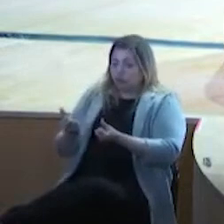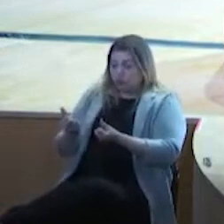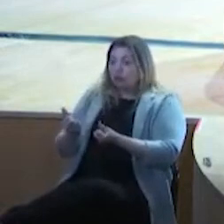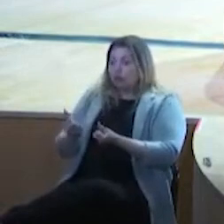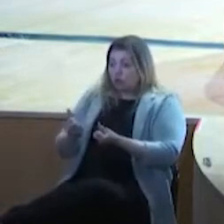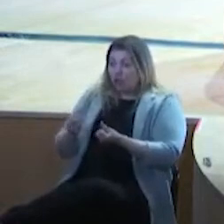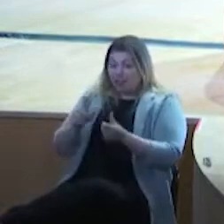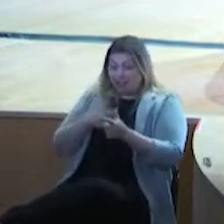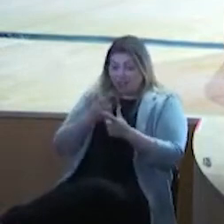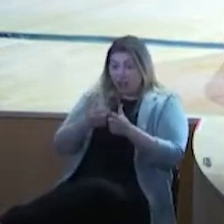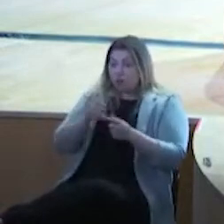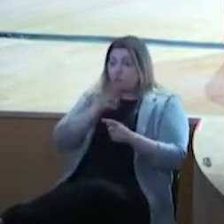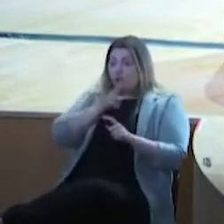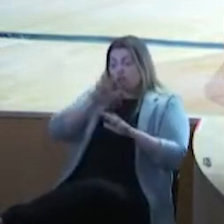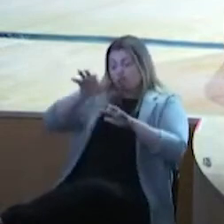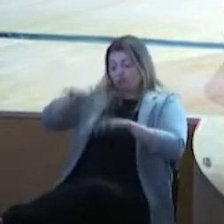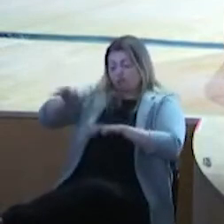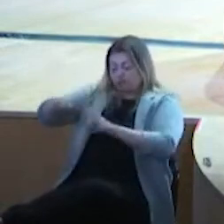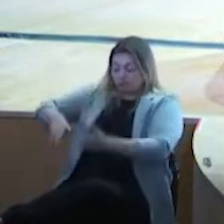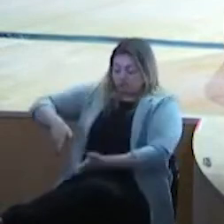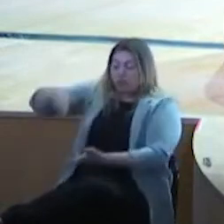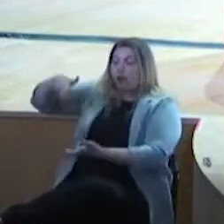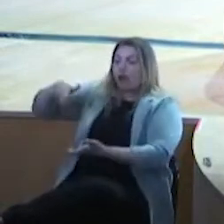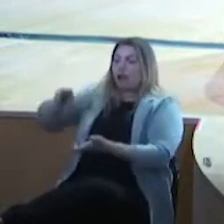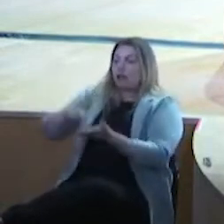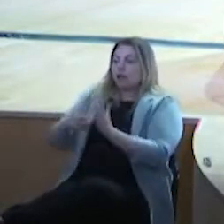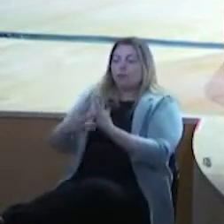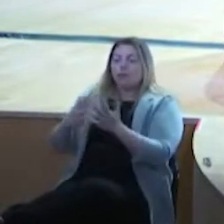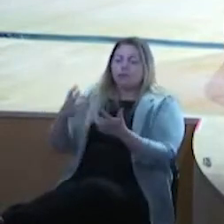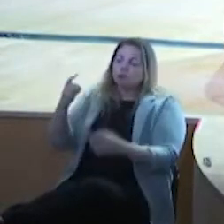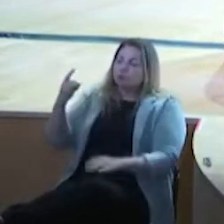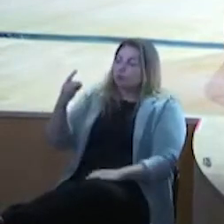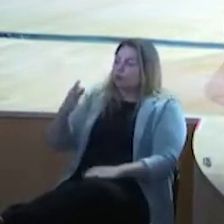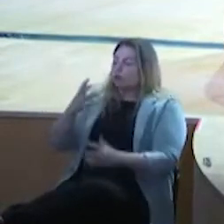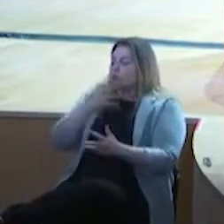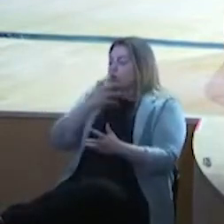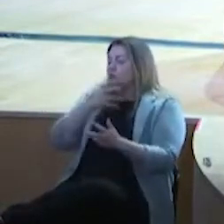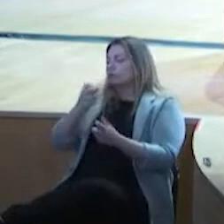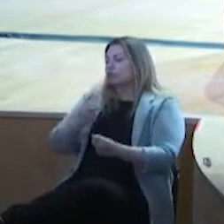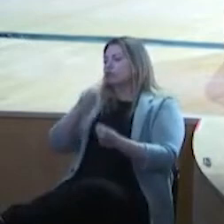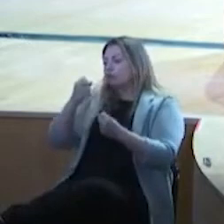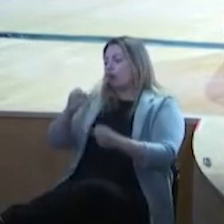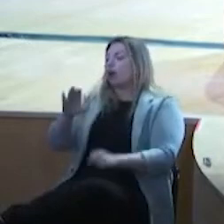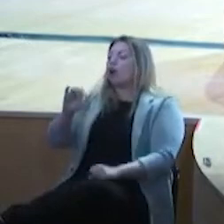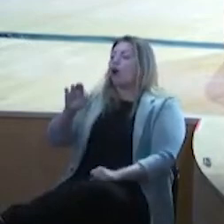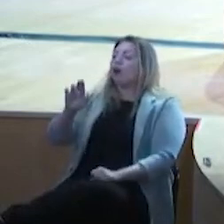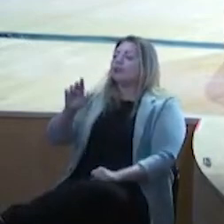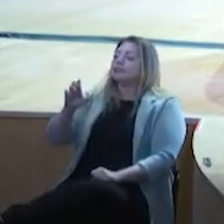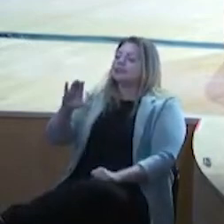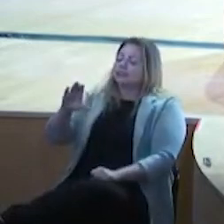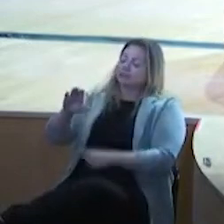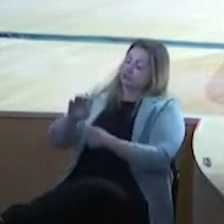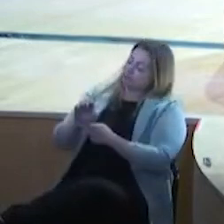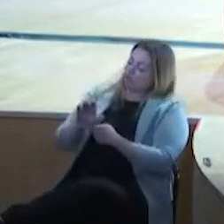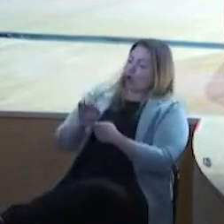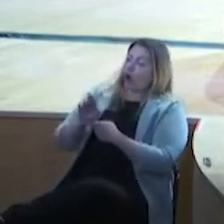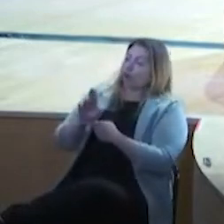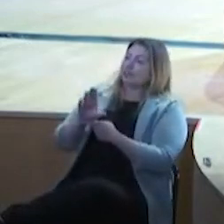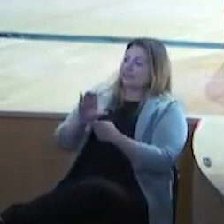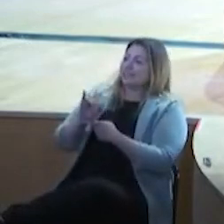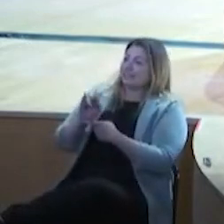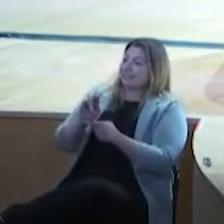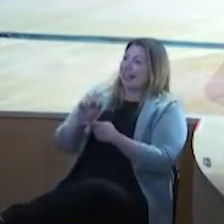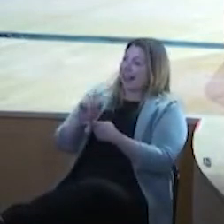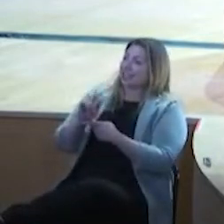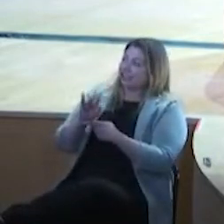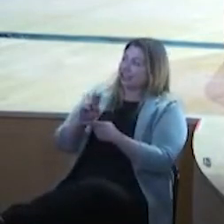water event take place, there's a tremendous amount of carcinogens that would then go out onto the beach.